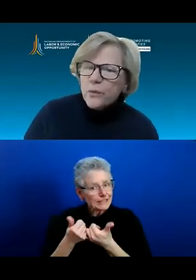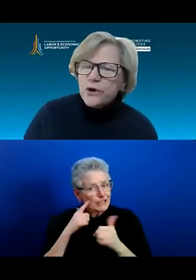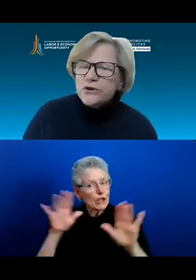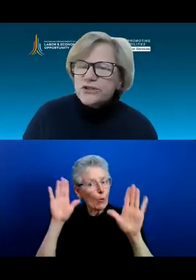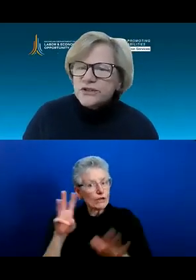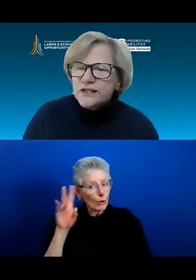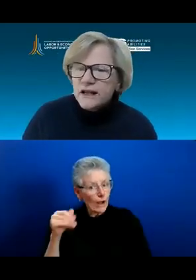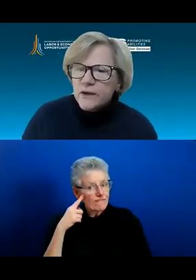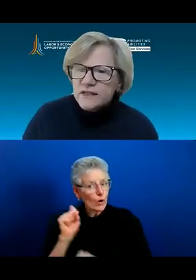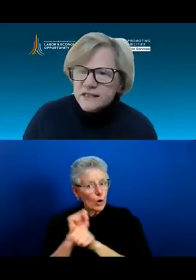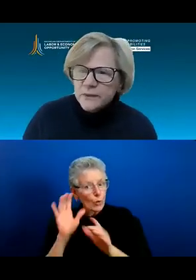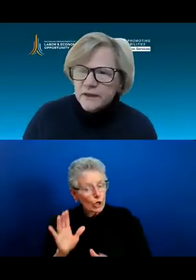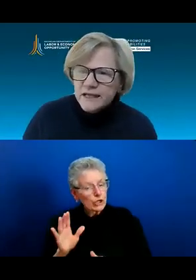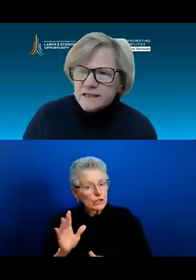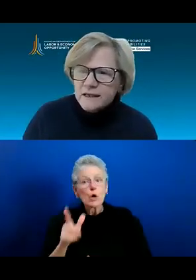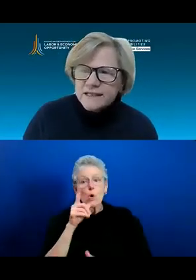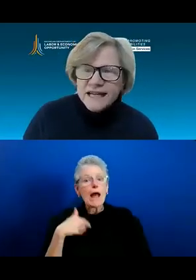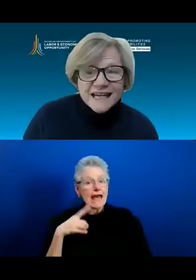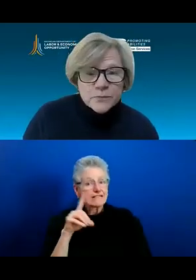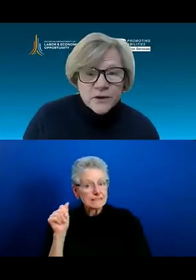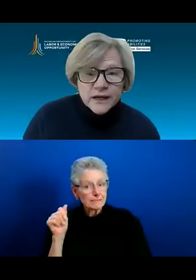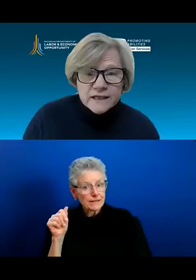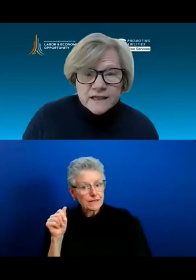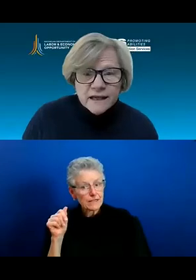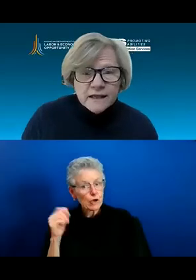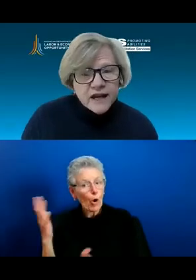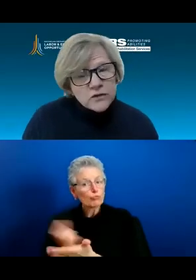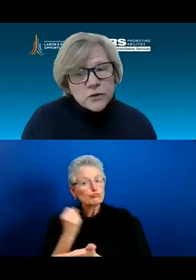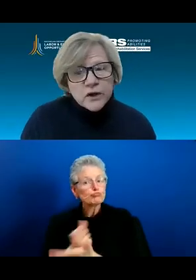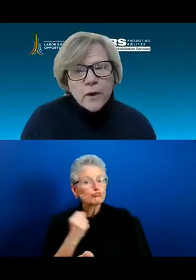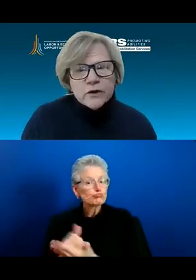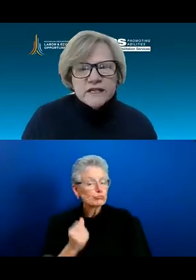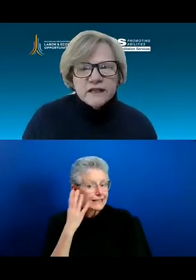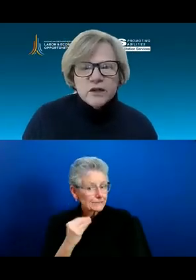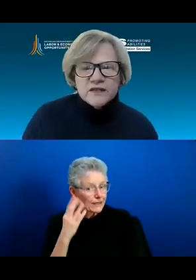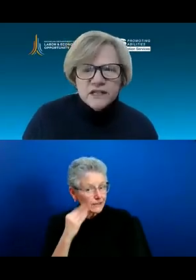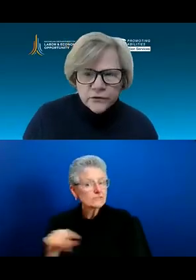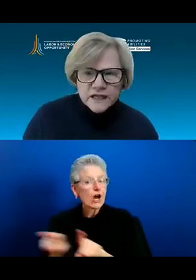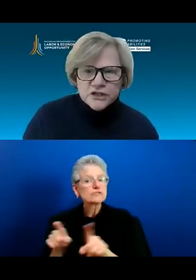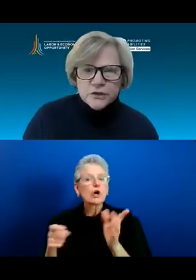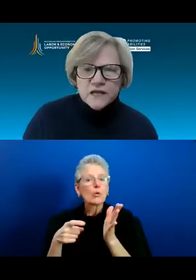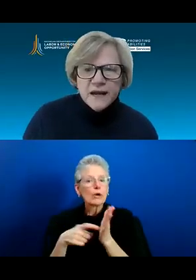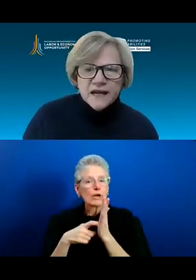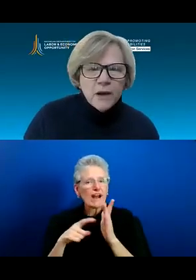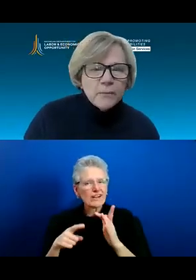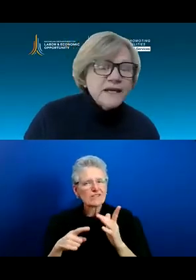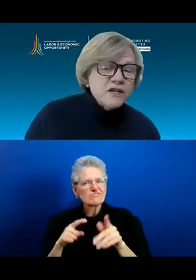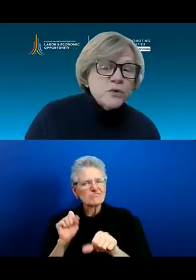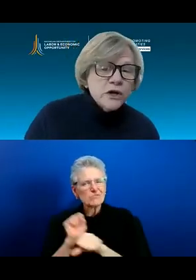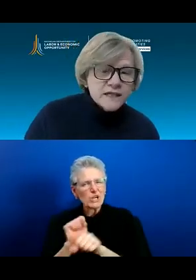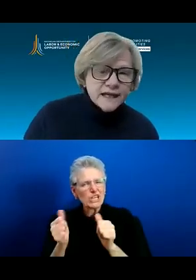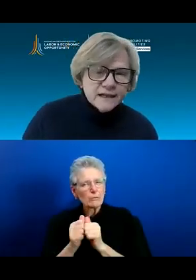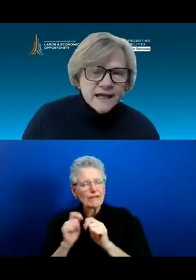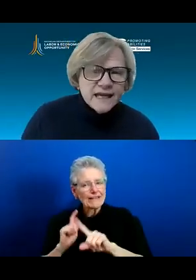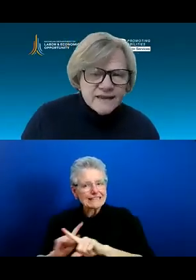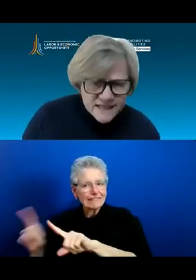for workers with disabilities to gain experience. They also require dealing with different issues that may come up at each